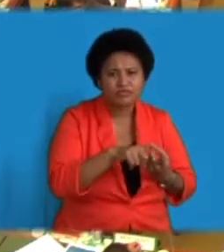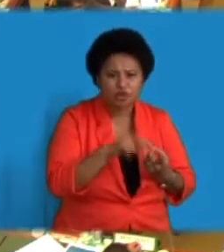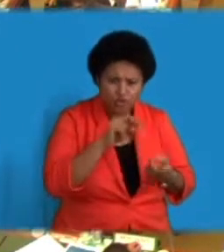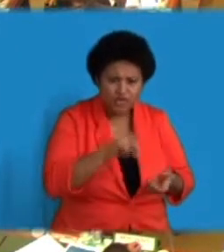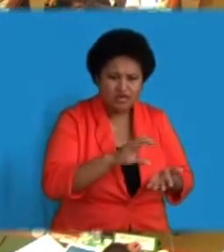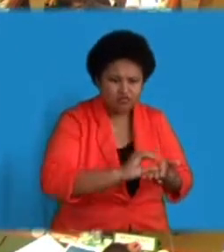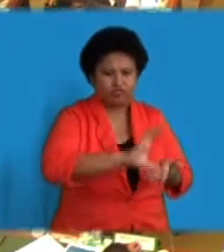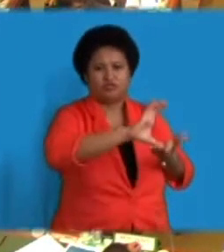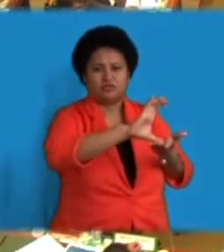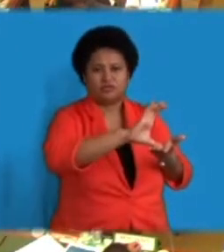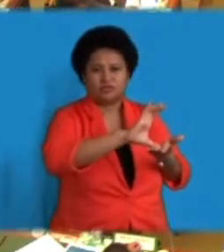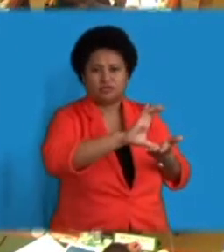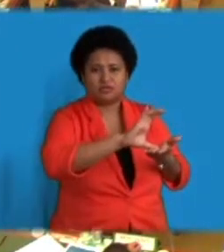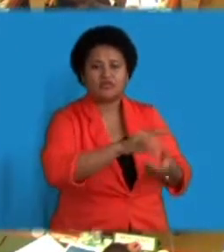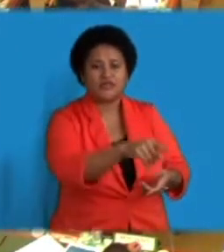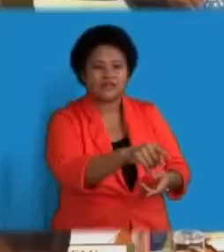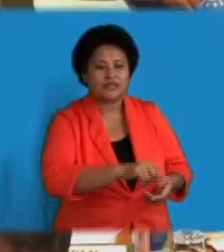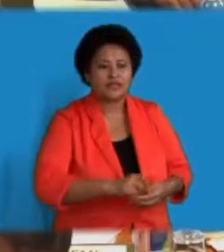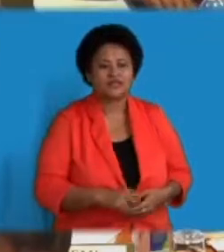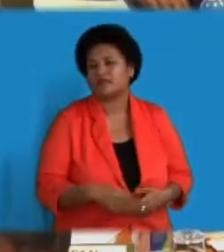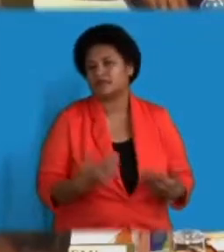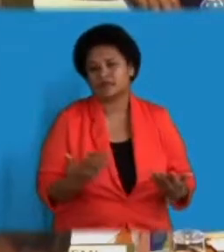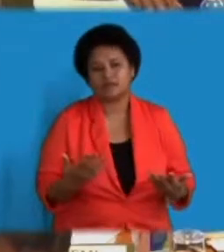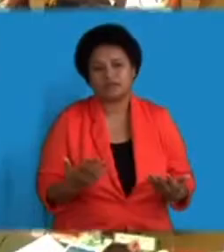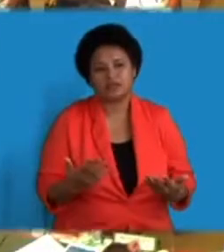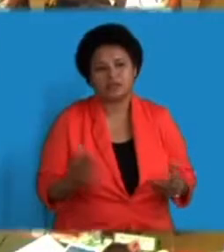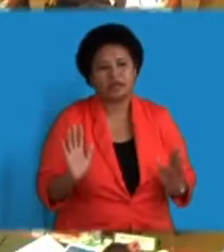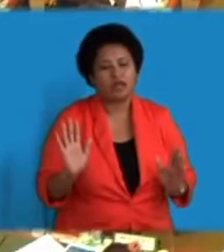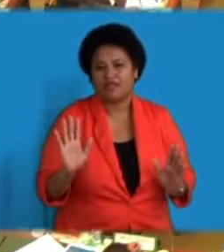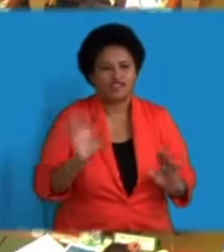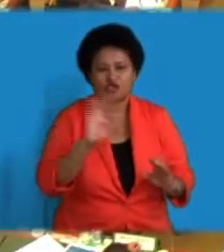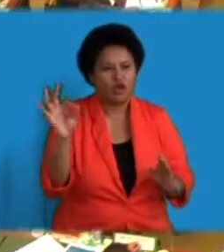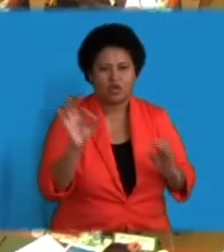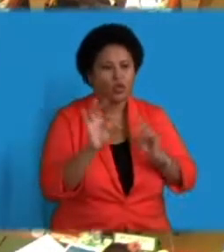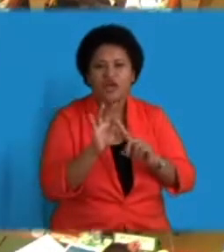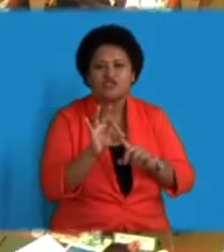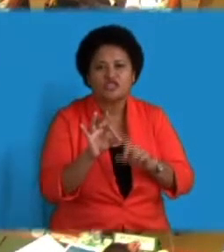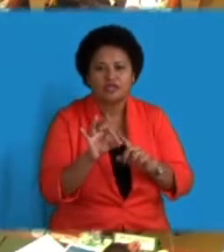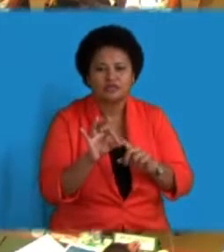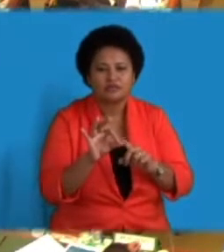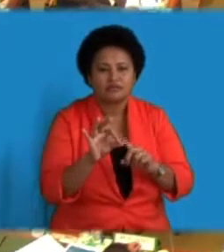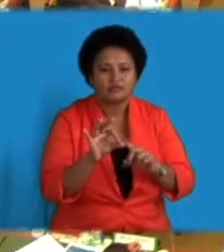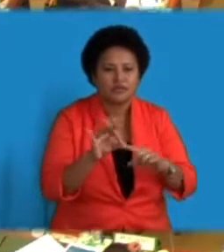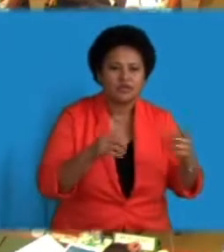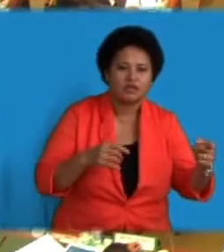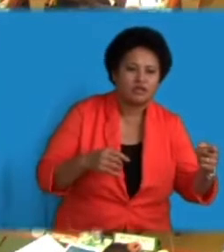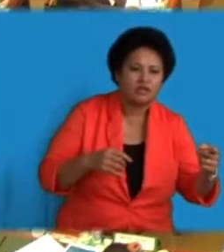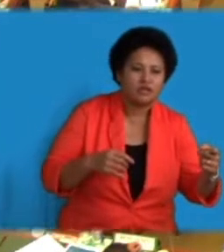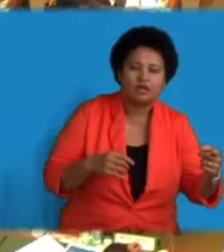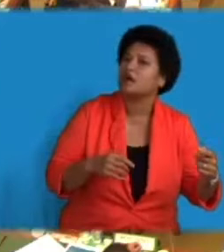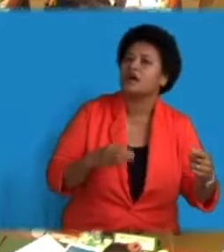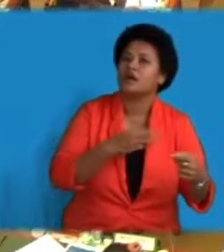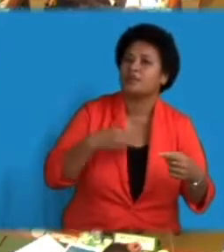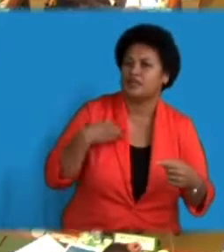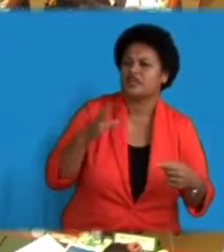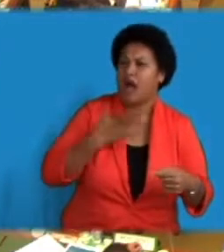honours is on you. Thank you, Madam Speaker. Madam Speaker, it's definitely that was not a question. I'd recommending she wants to answer it. discussion. I want to answer